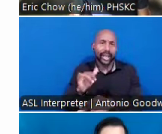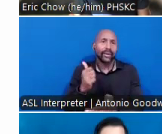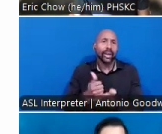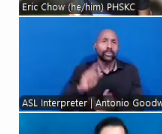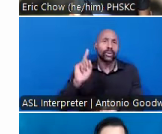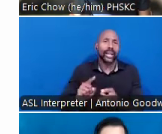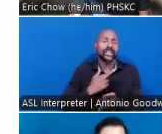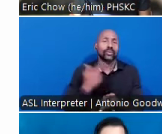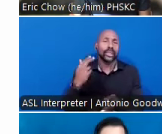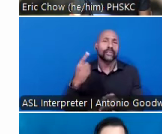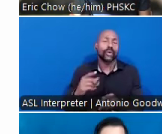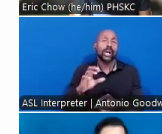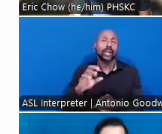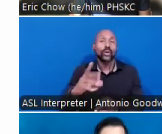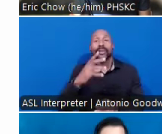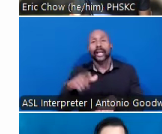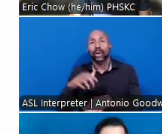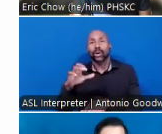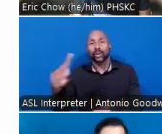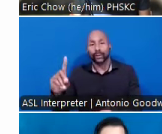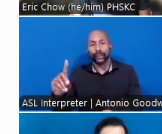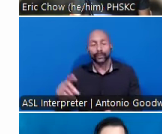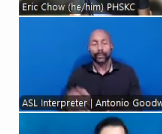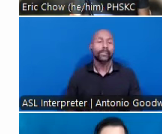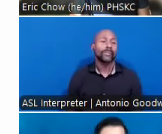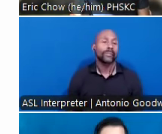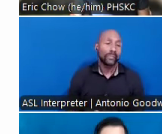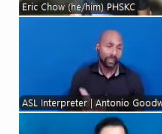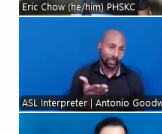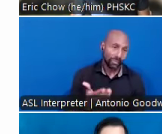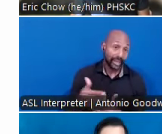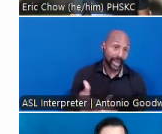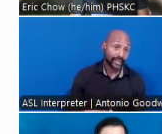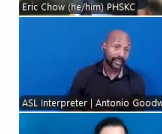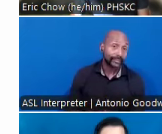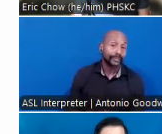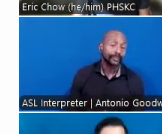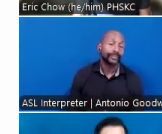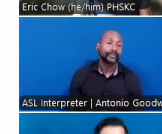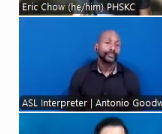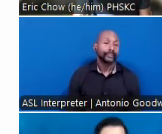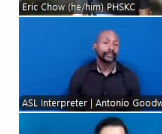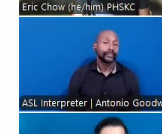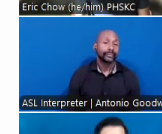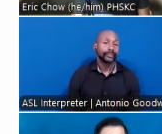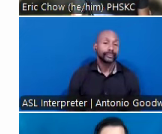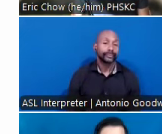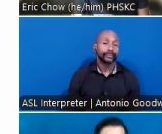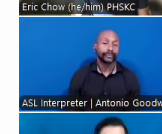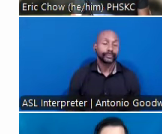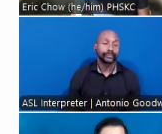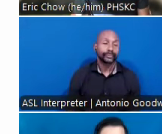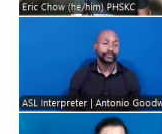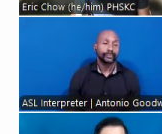So speaking of vaccinations, I'd like to spend a few moments talking about the updated recommendations for respiratory virus vaccines